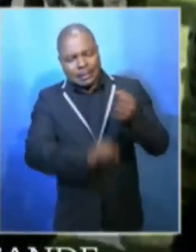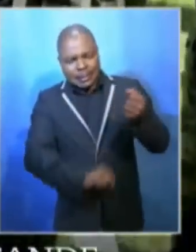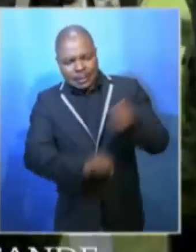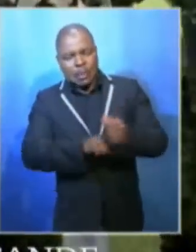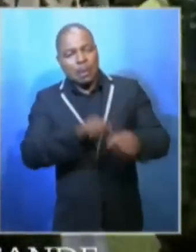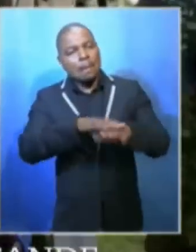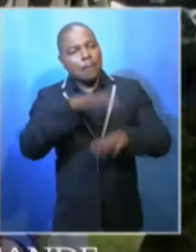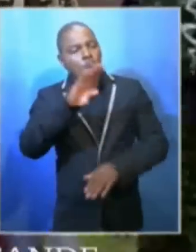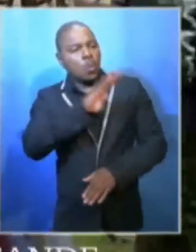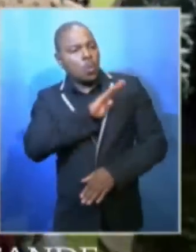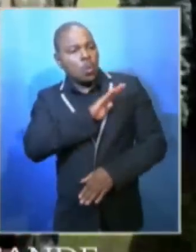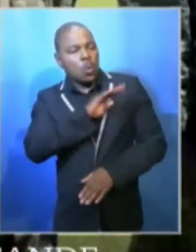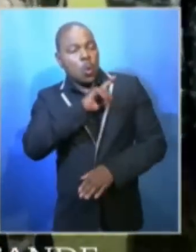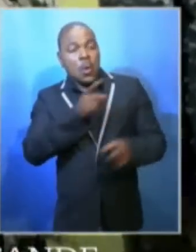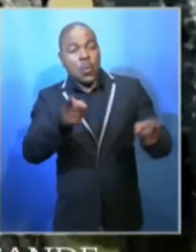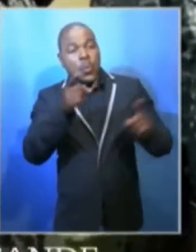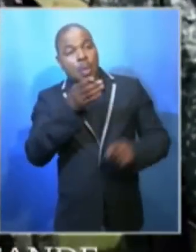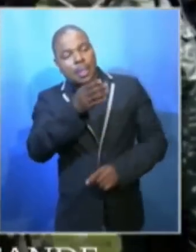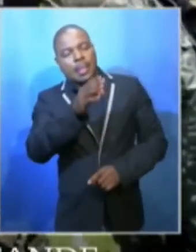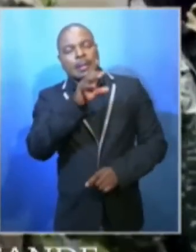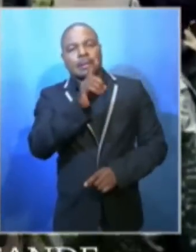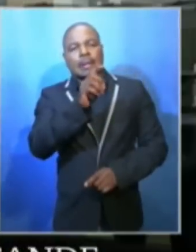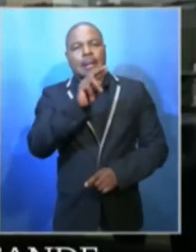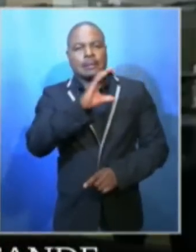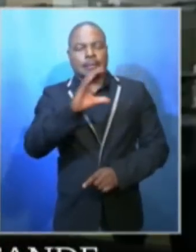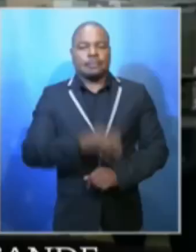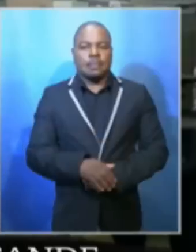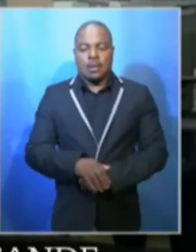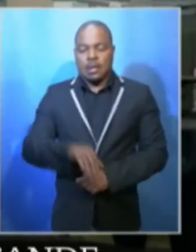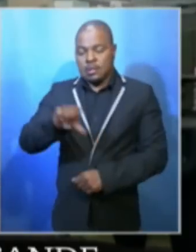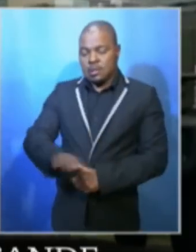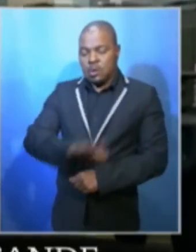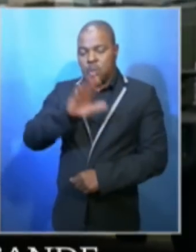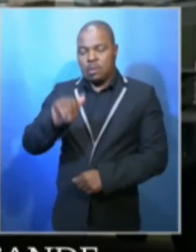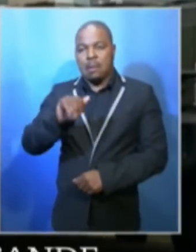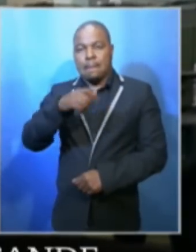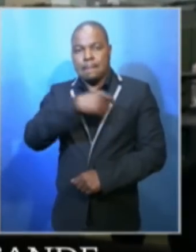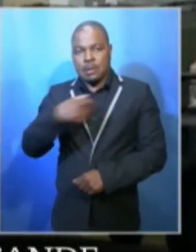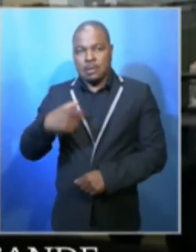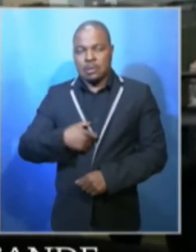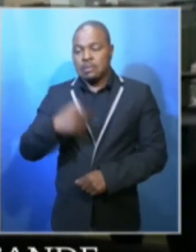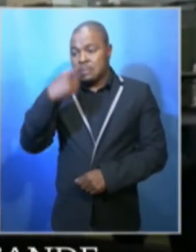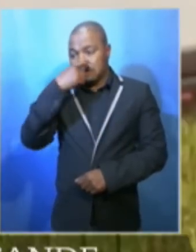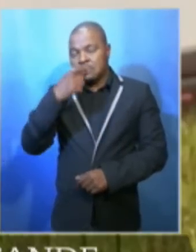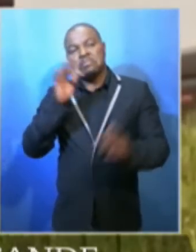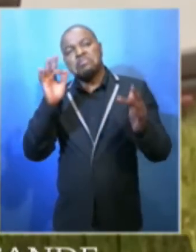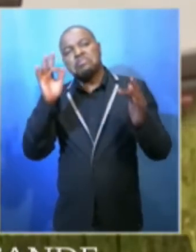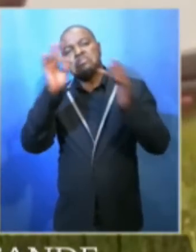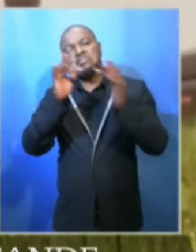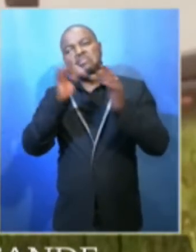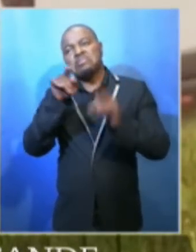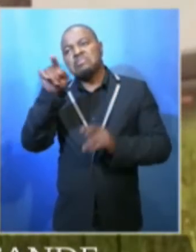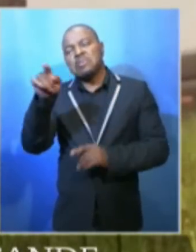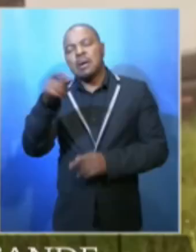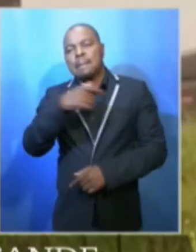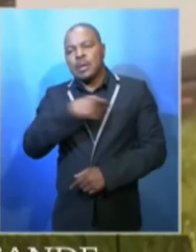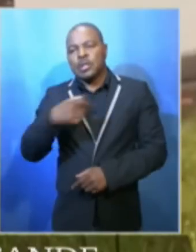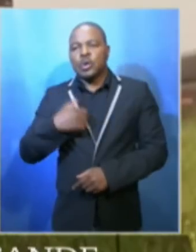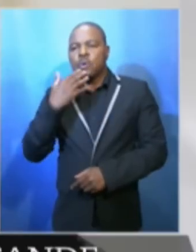kwa Congo. Mopresidente wa Afrika Borwa Cyril Ramaphosa o ikgolagantse le molekaneng nae ka kemo mopresidente Paul